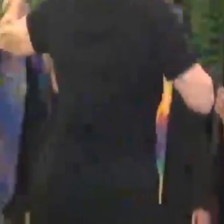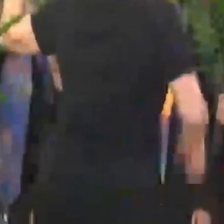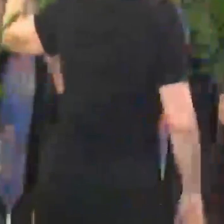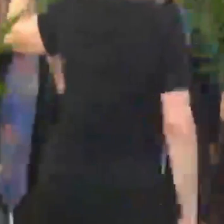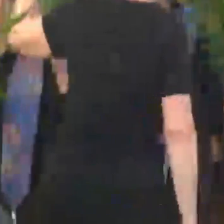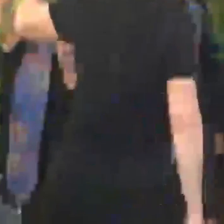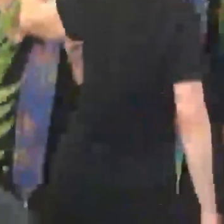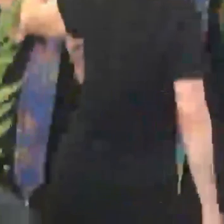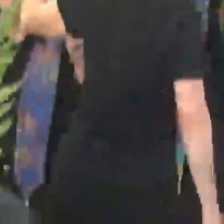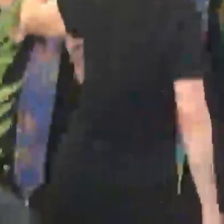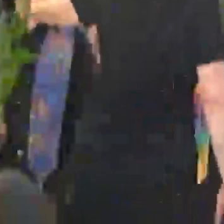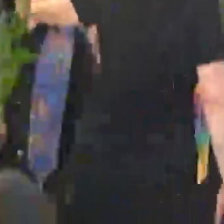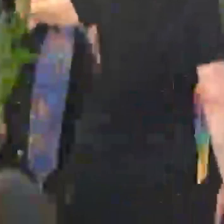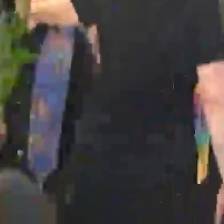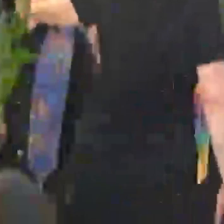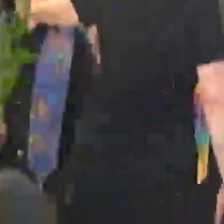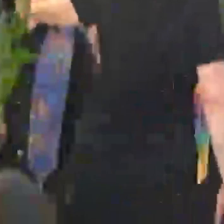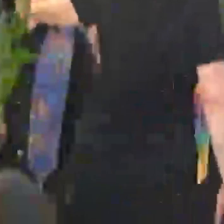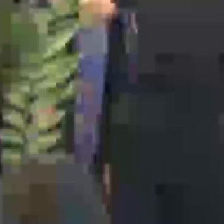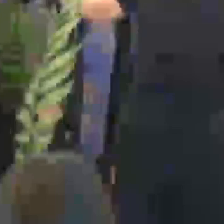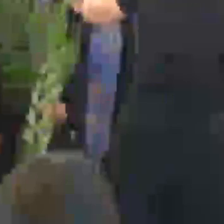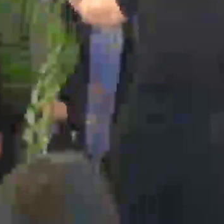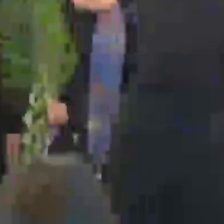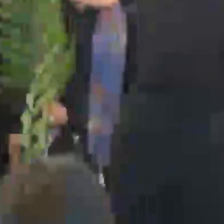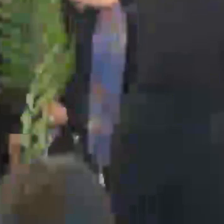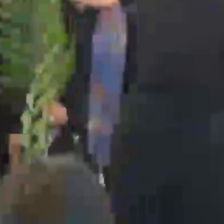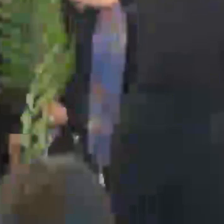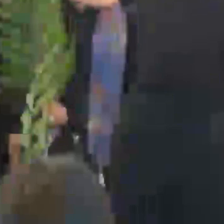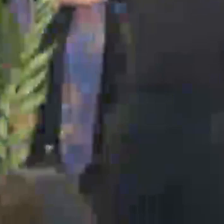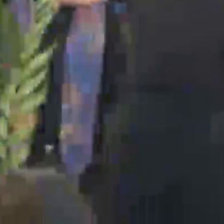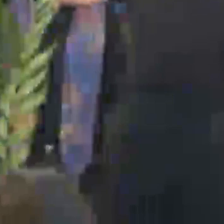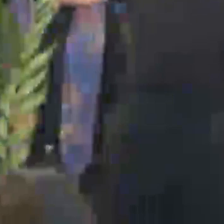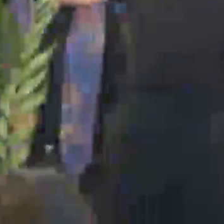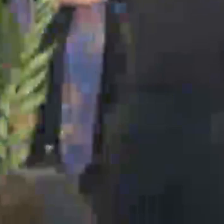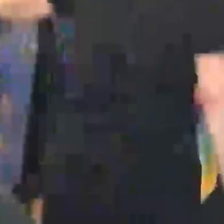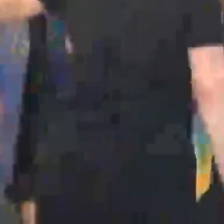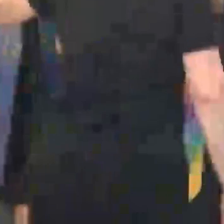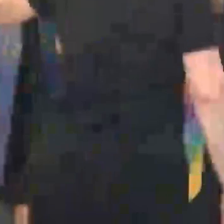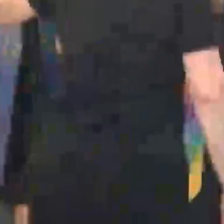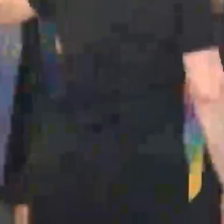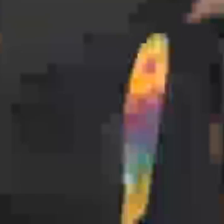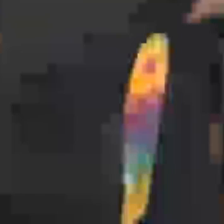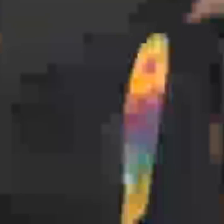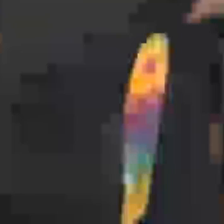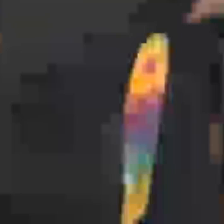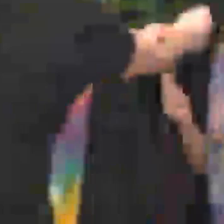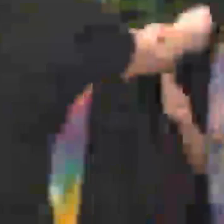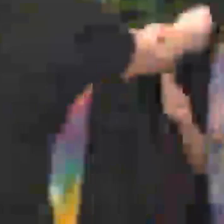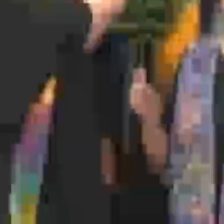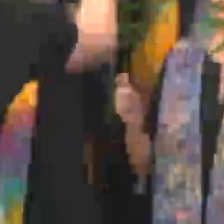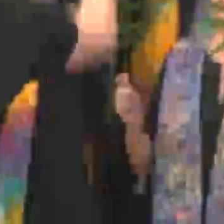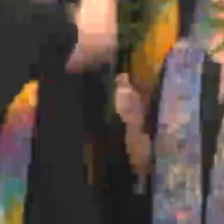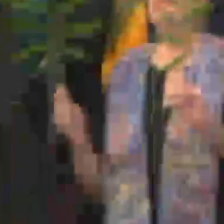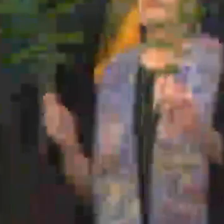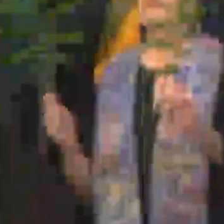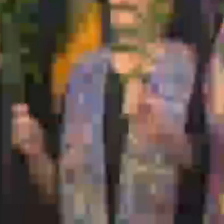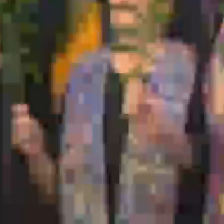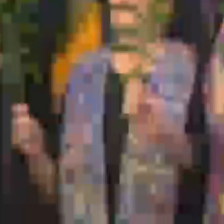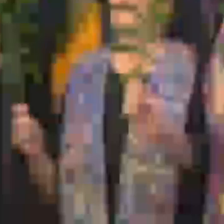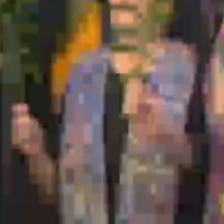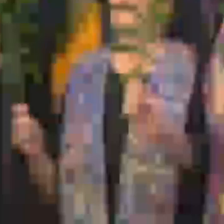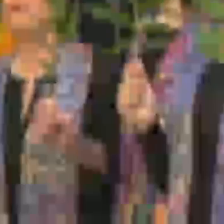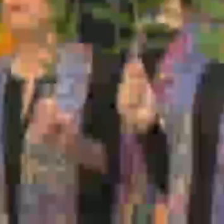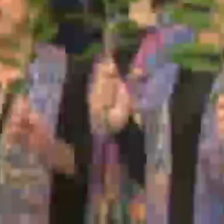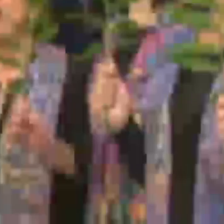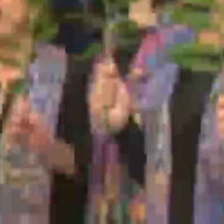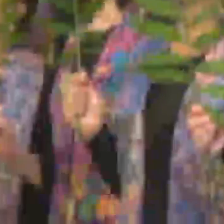clap your hands, and feel joy. Leap for it. Leap for joy. Come on, everybody, feel the spirit, it feels good. Oh, yes, it feels good.